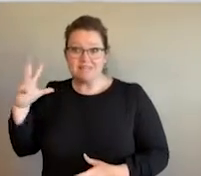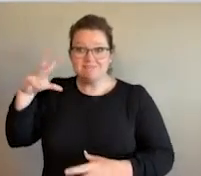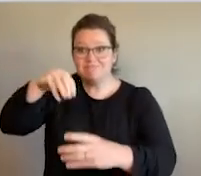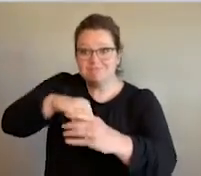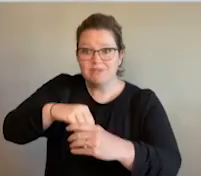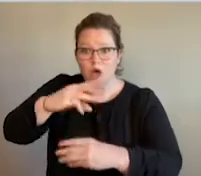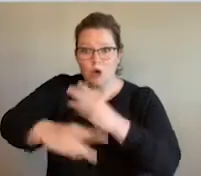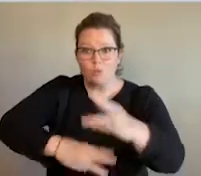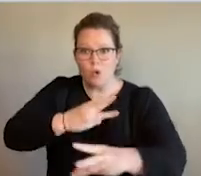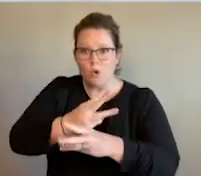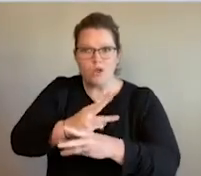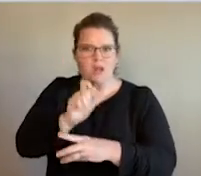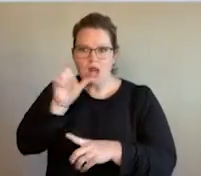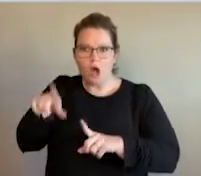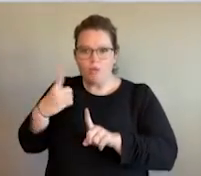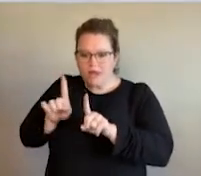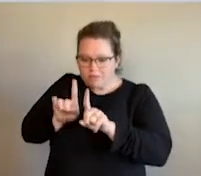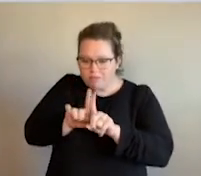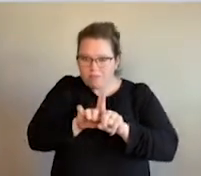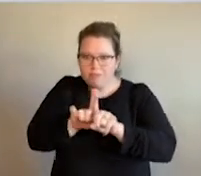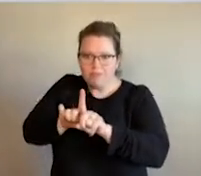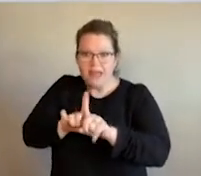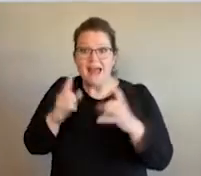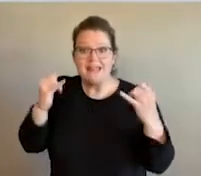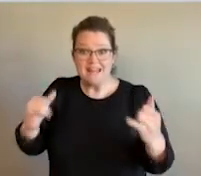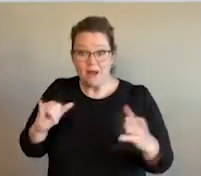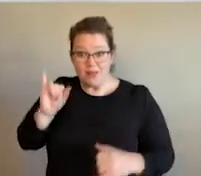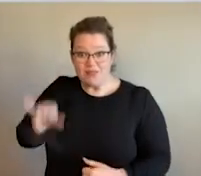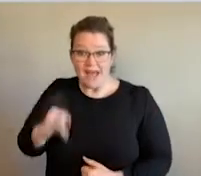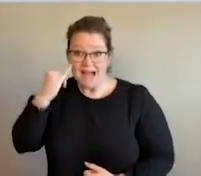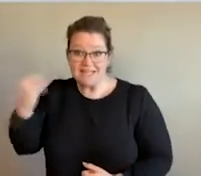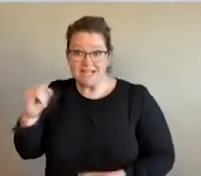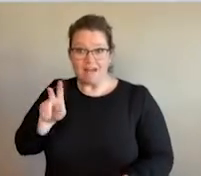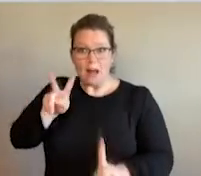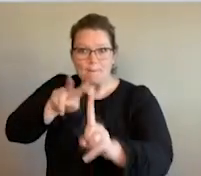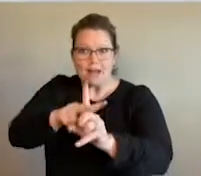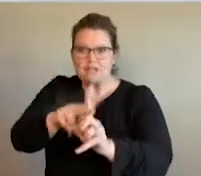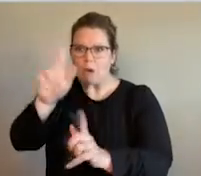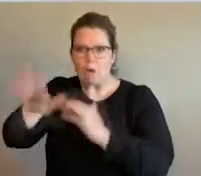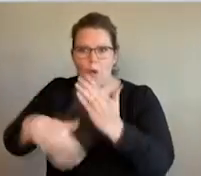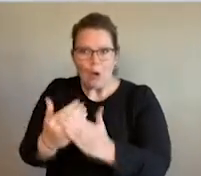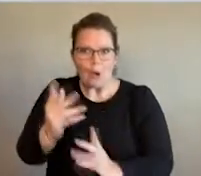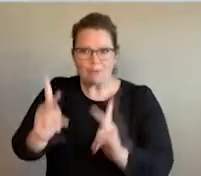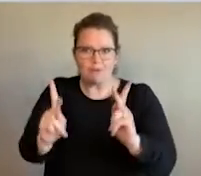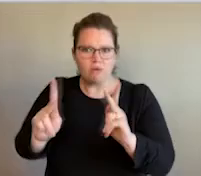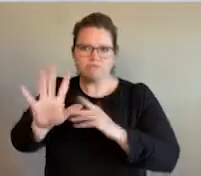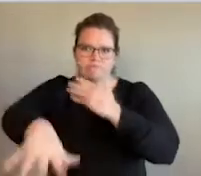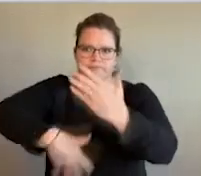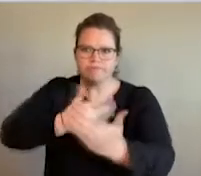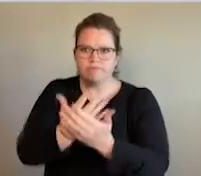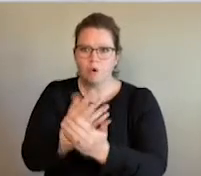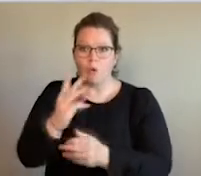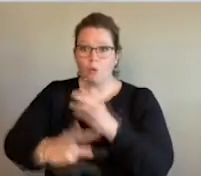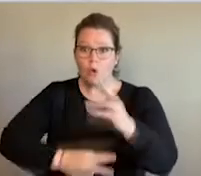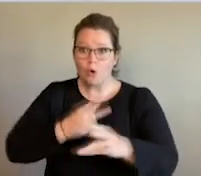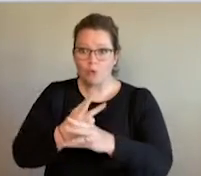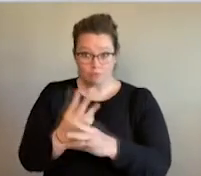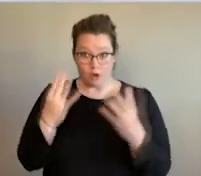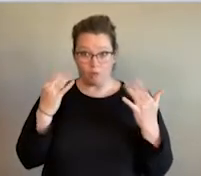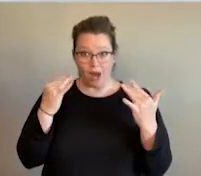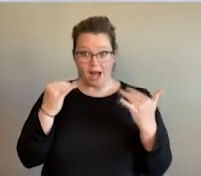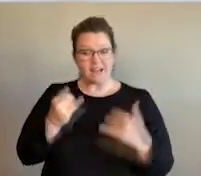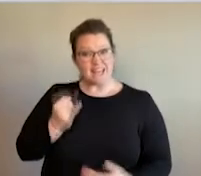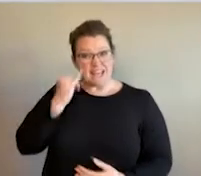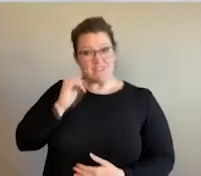not following him around anymore, it's everywhere all around him. Why? Because if you believe in your